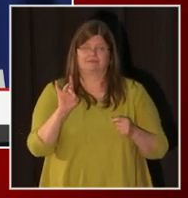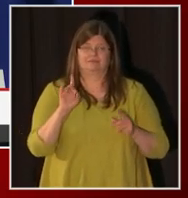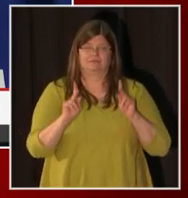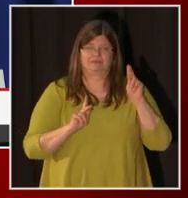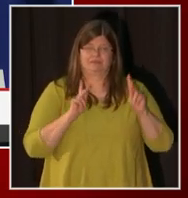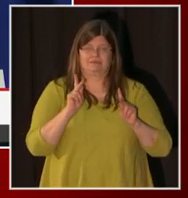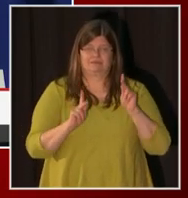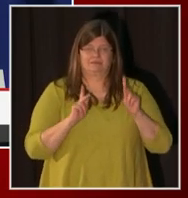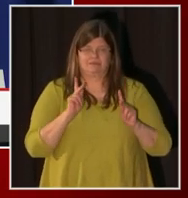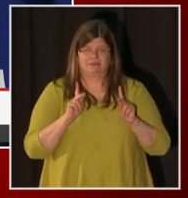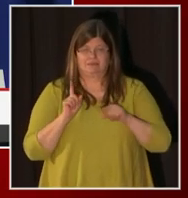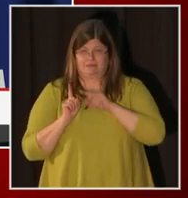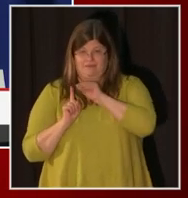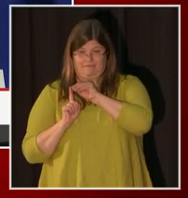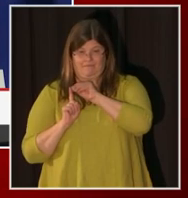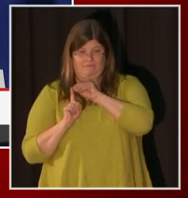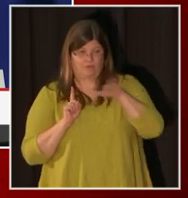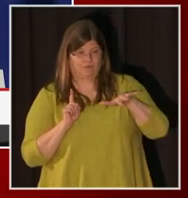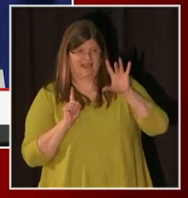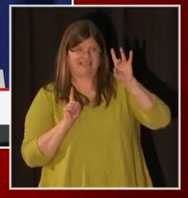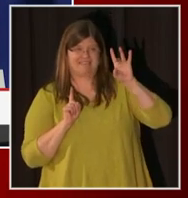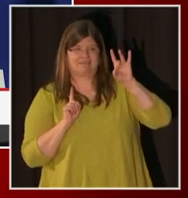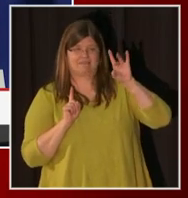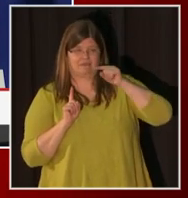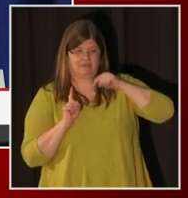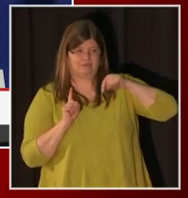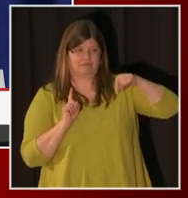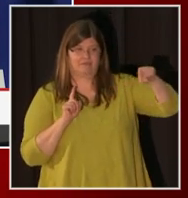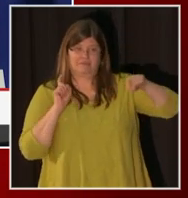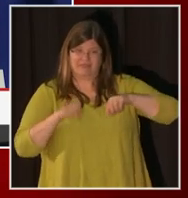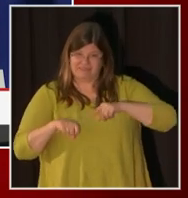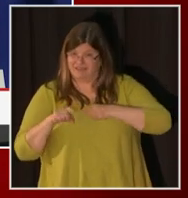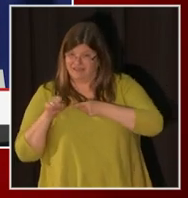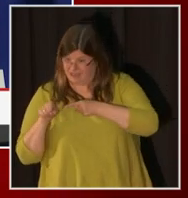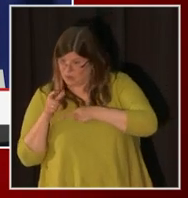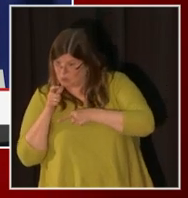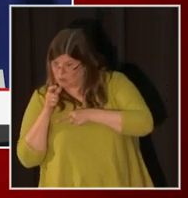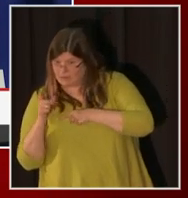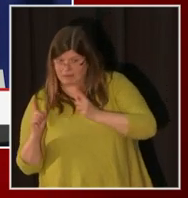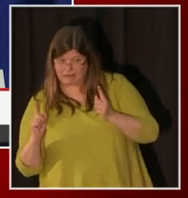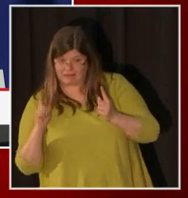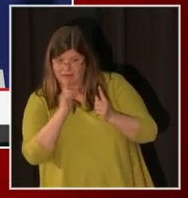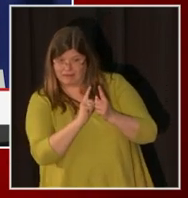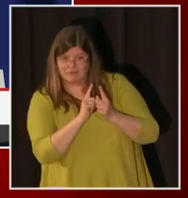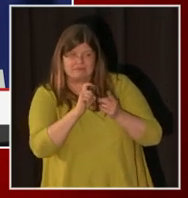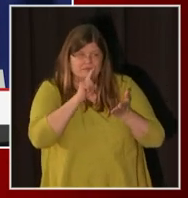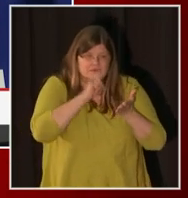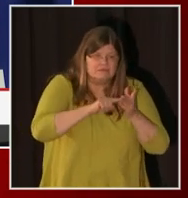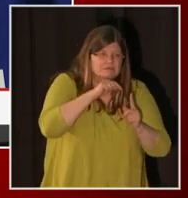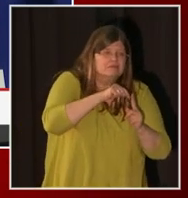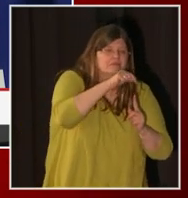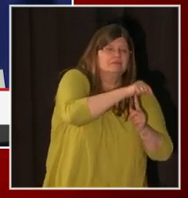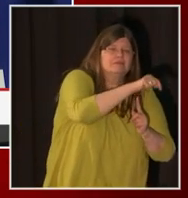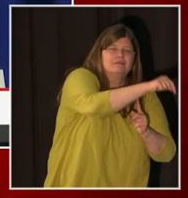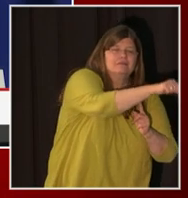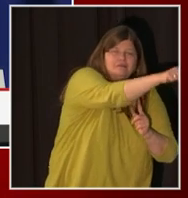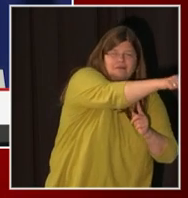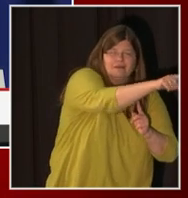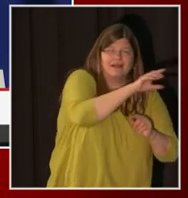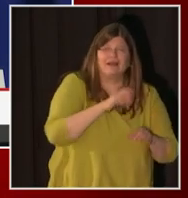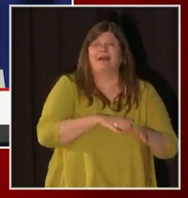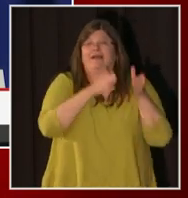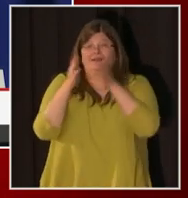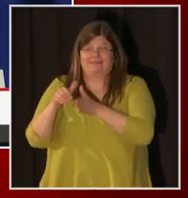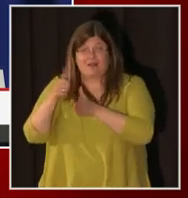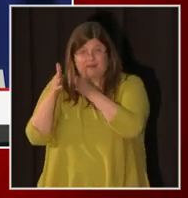depth. And so that's the kind of work that a contact tracer does. You'll see there, once a person is tested as COVID